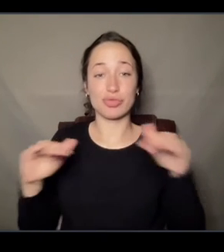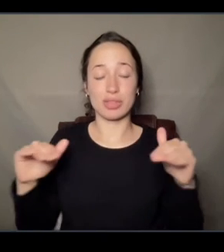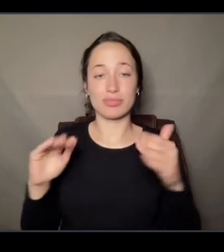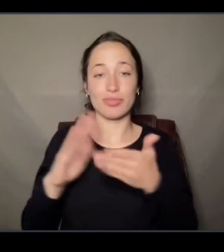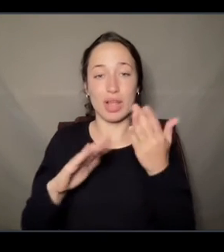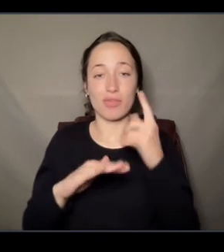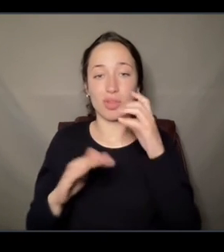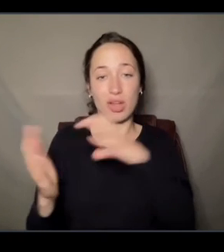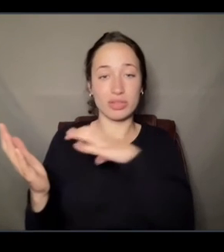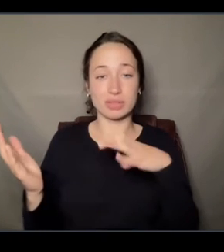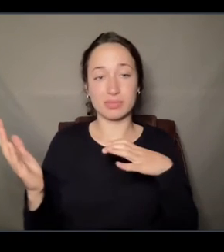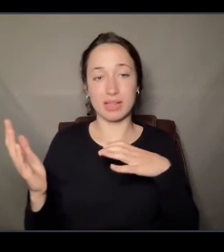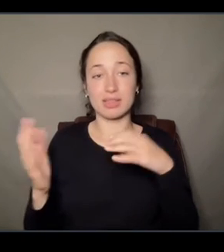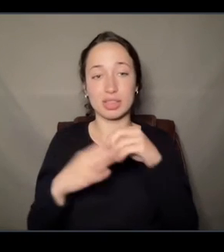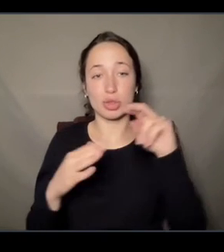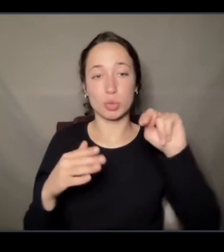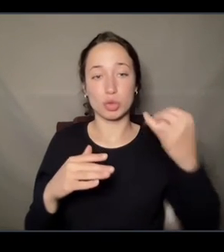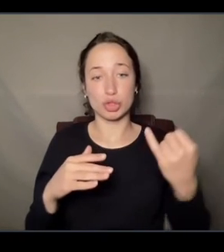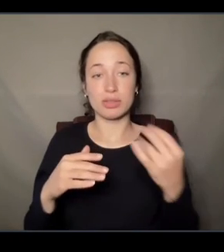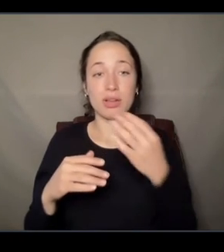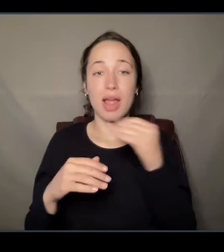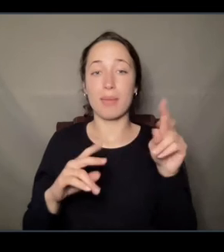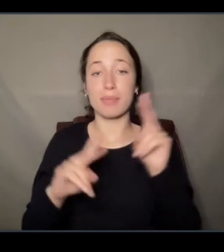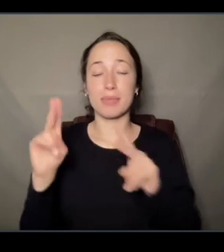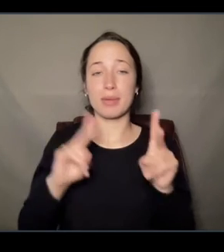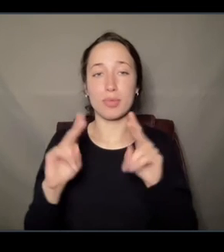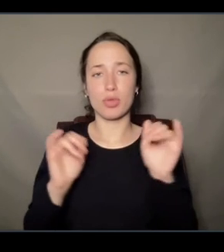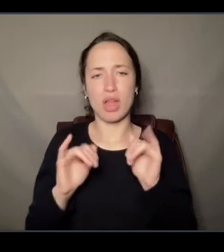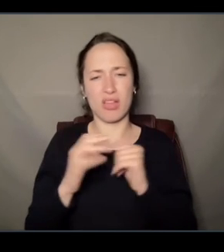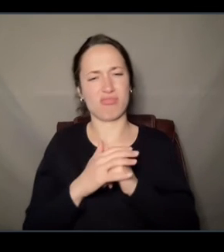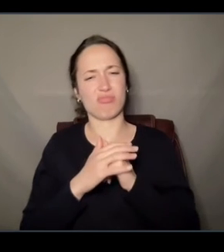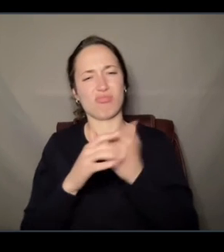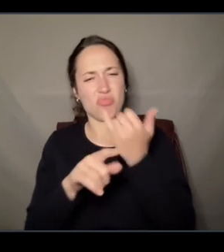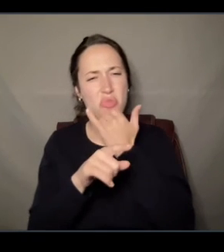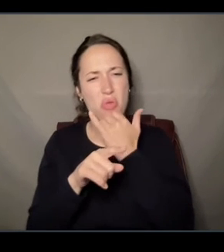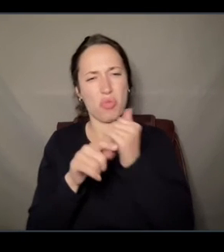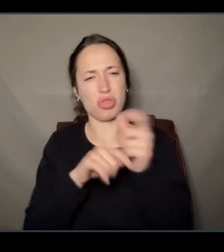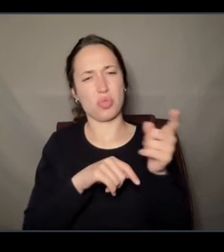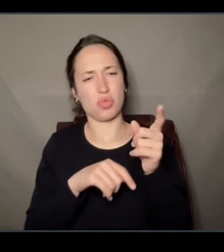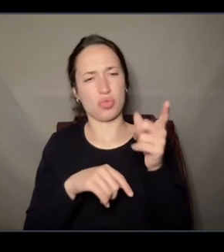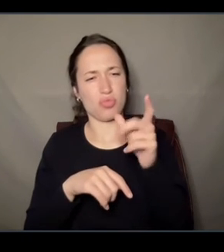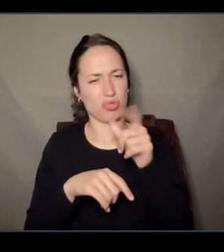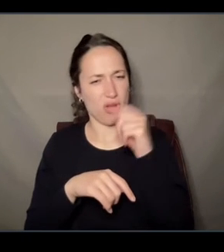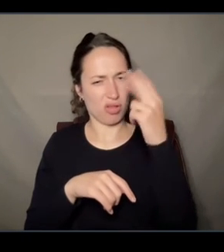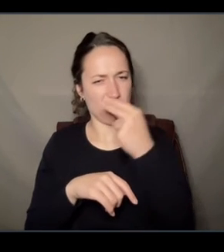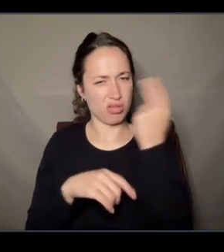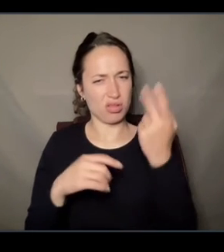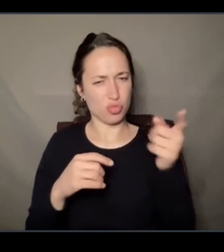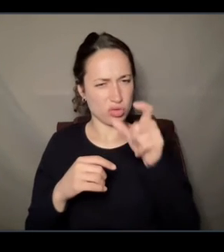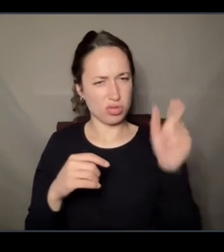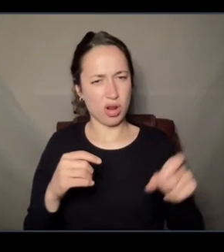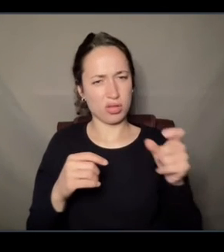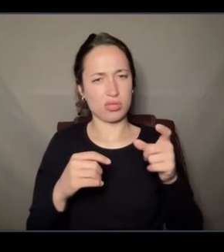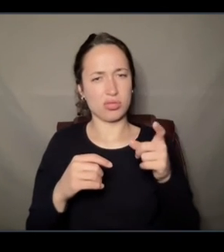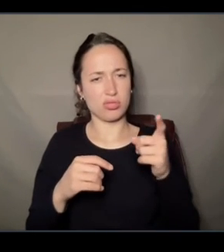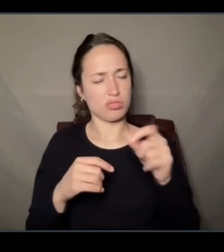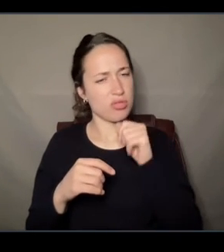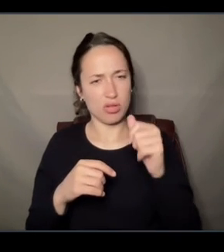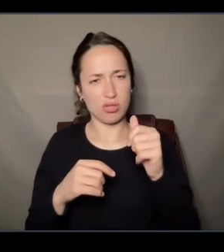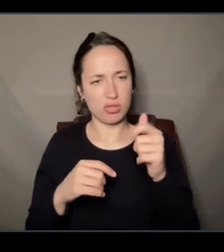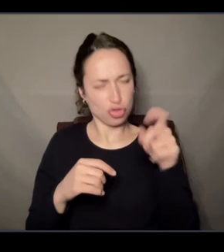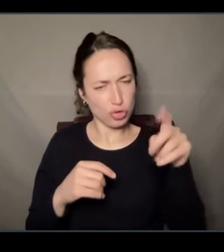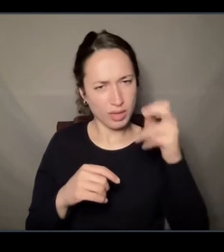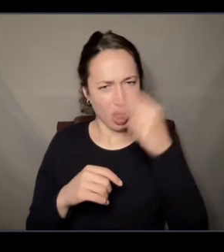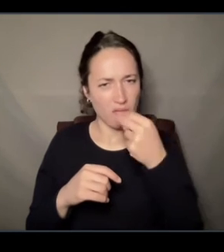ran for congressman in New Jersey. And people were like, what's wrong with you? Why aren't you Catholic? You're Italian, you